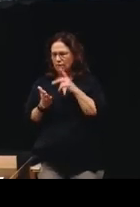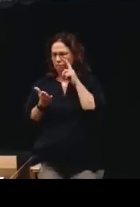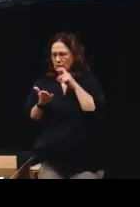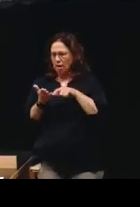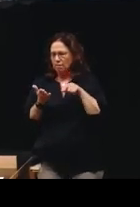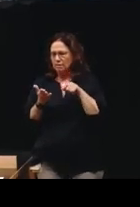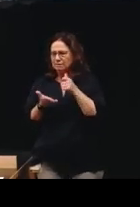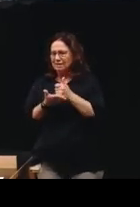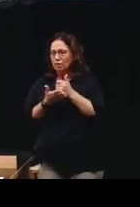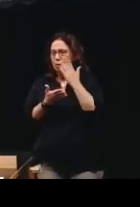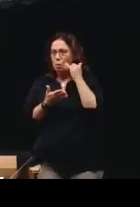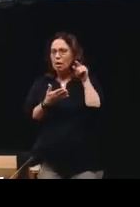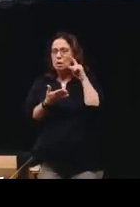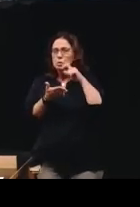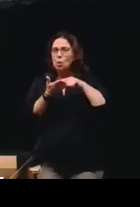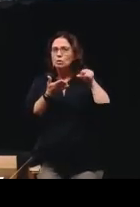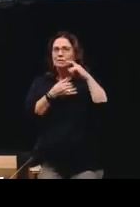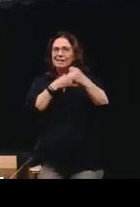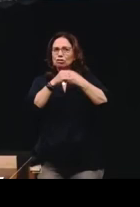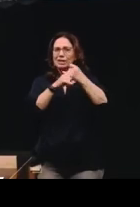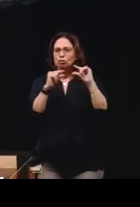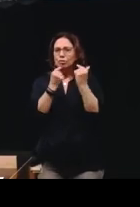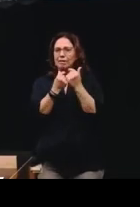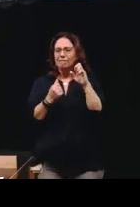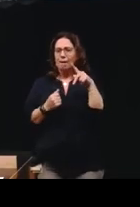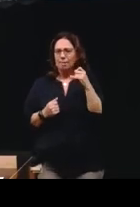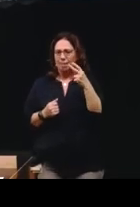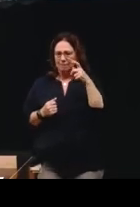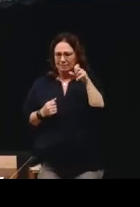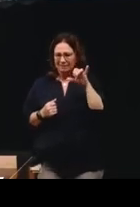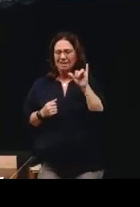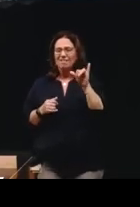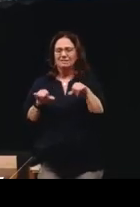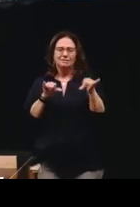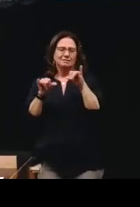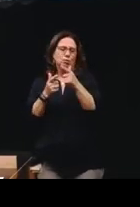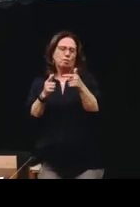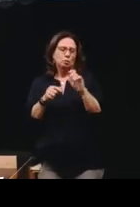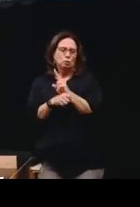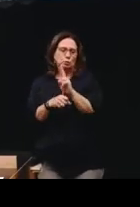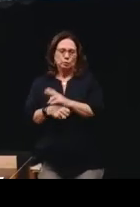by the International League of Epilepsy and really is the standard language to use.